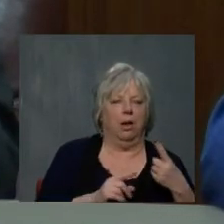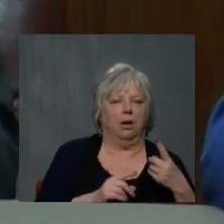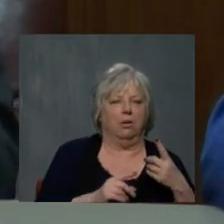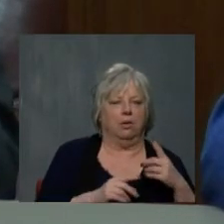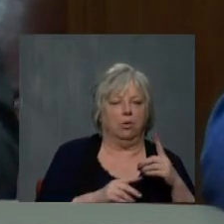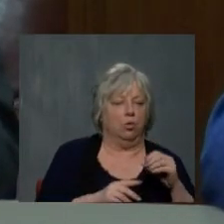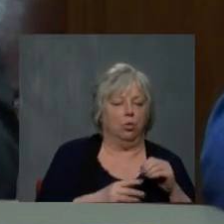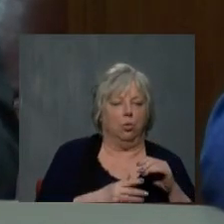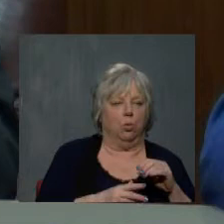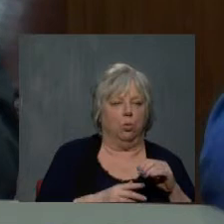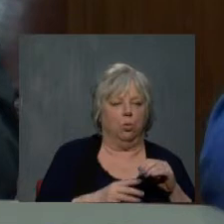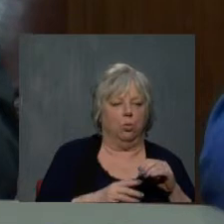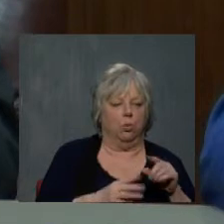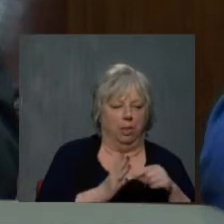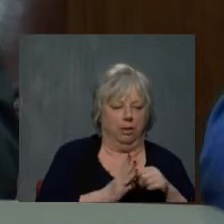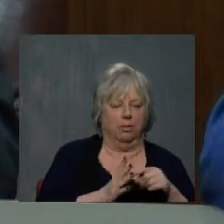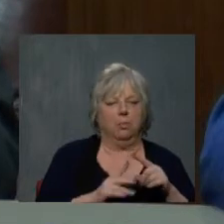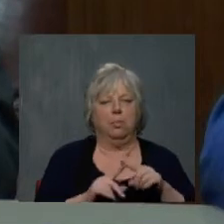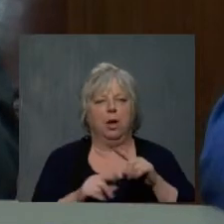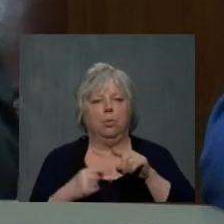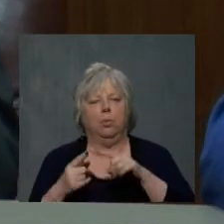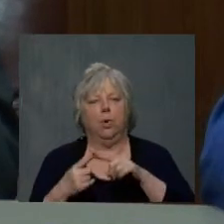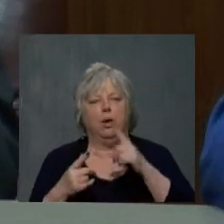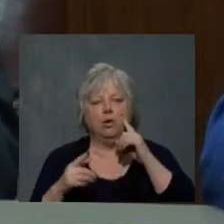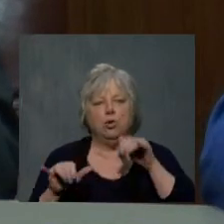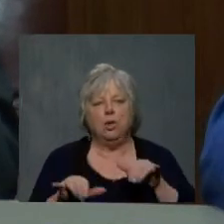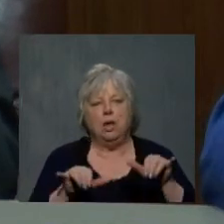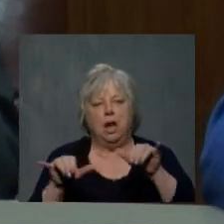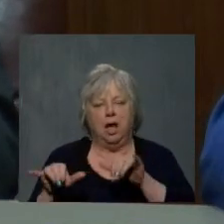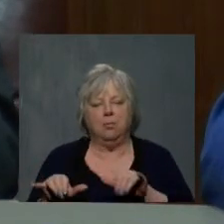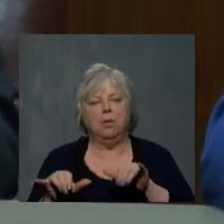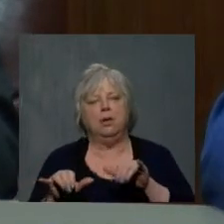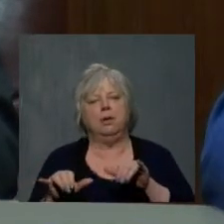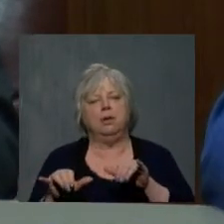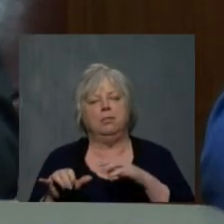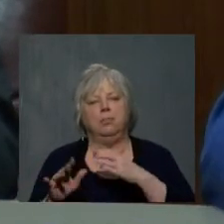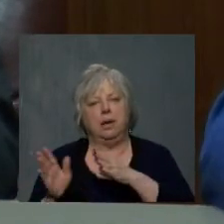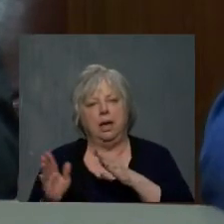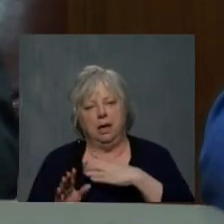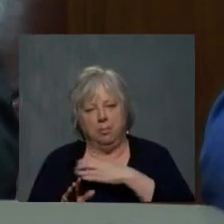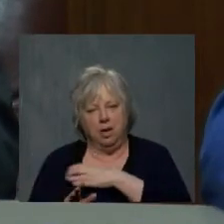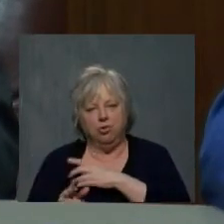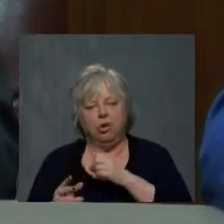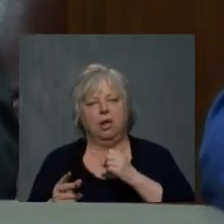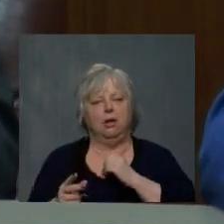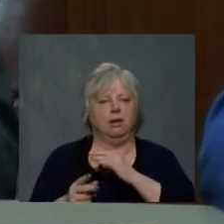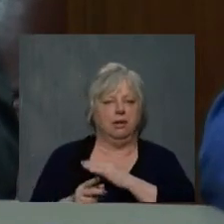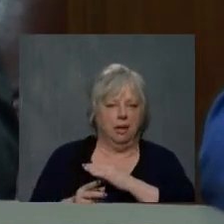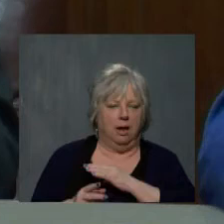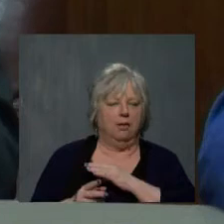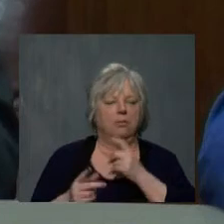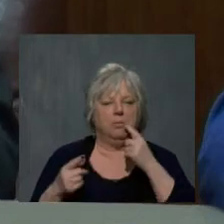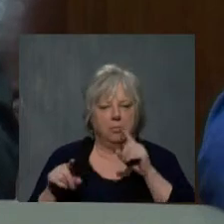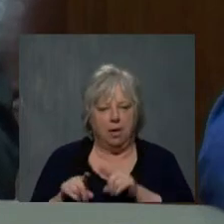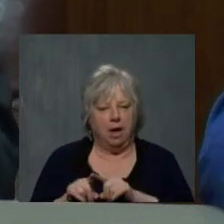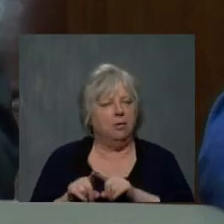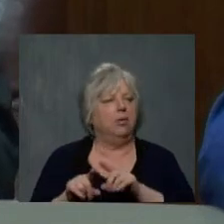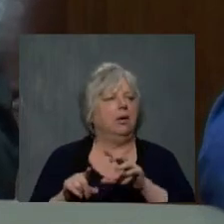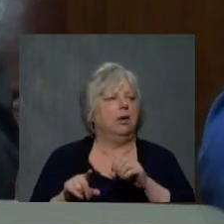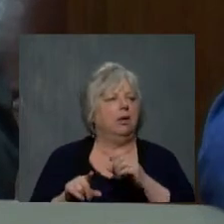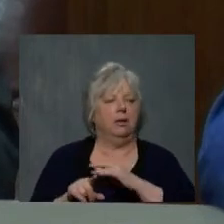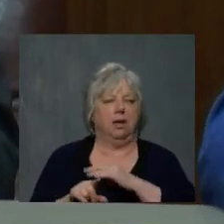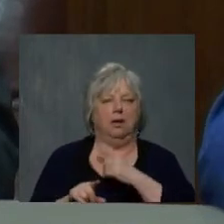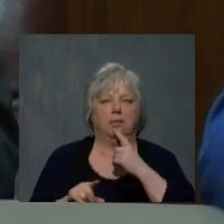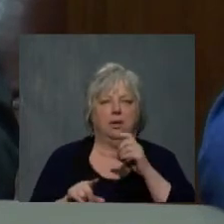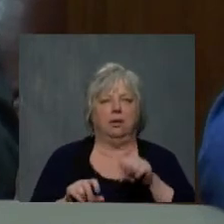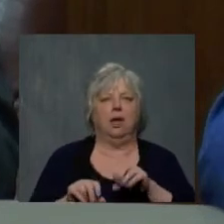it's unanimous Planning Commission staff approval, and the staff informed me that they could get the information